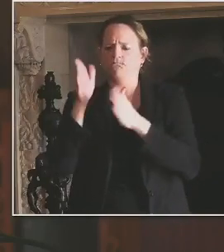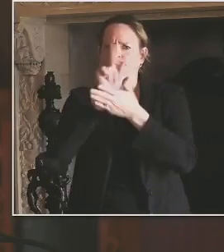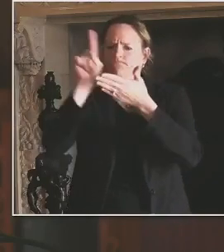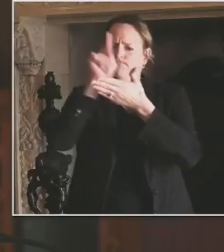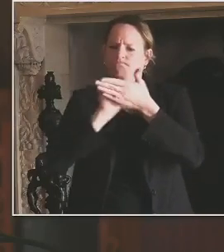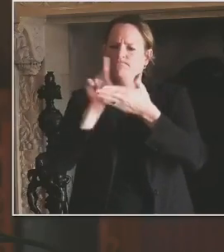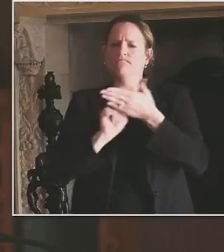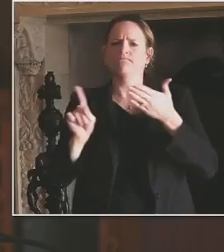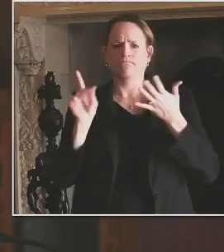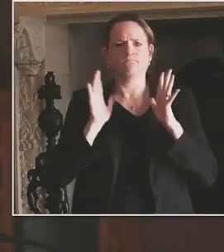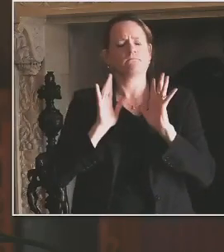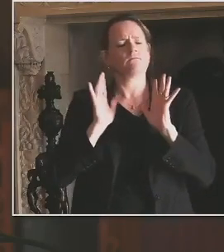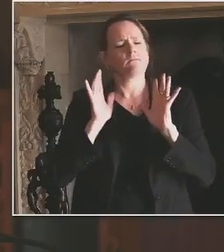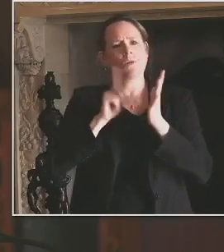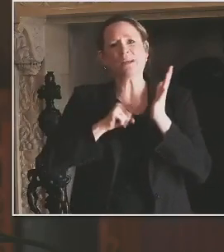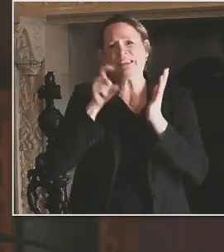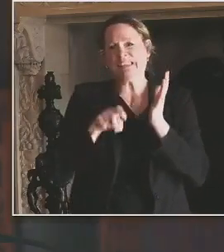around you.